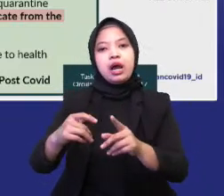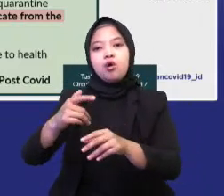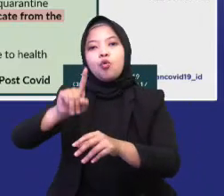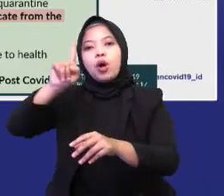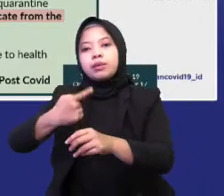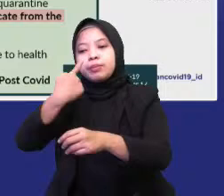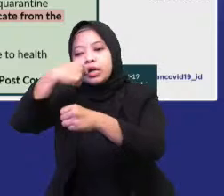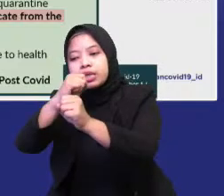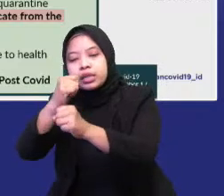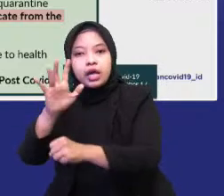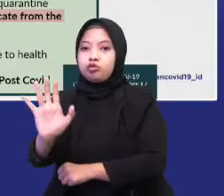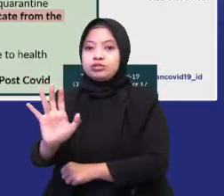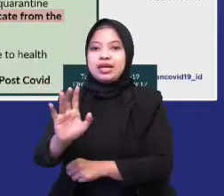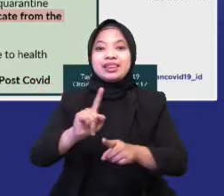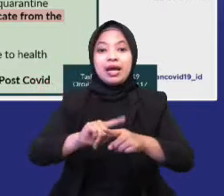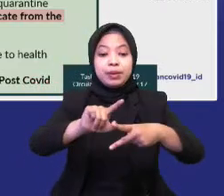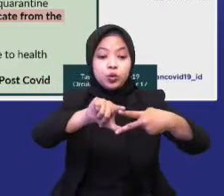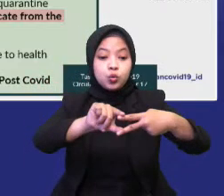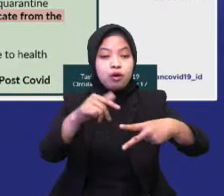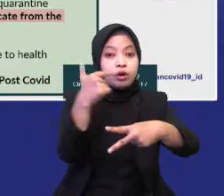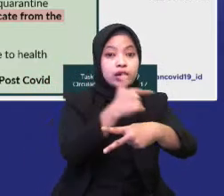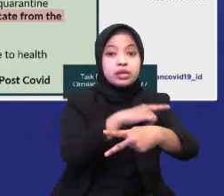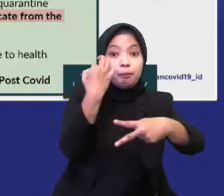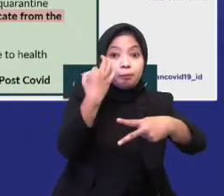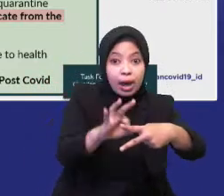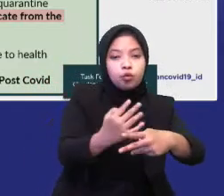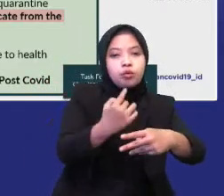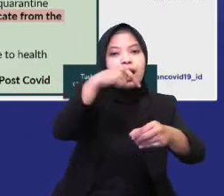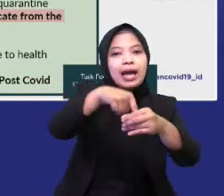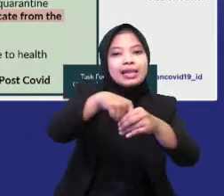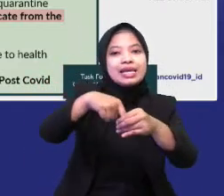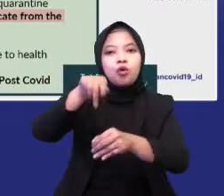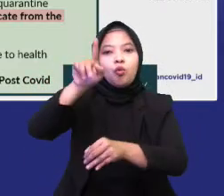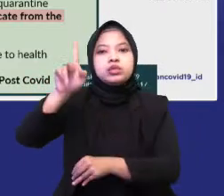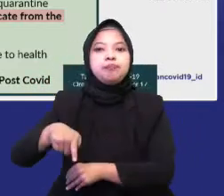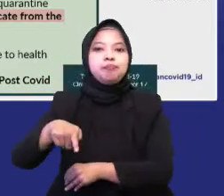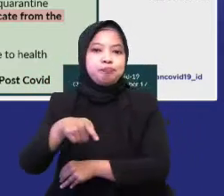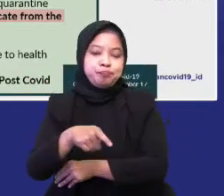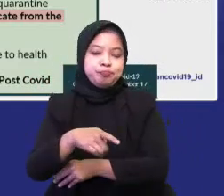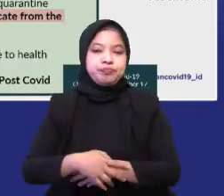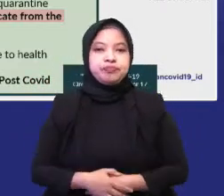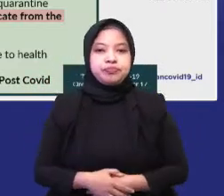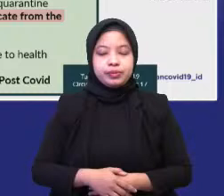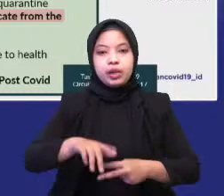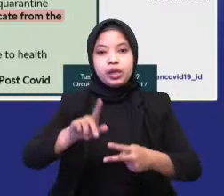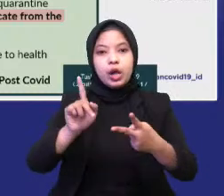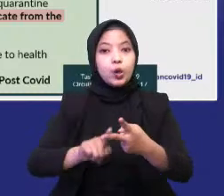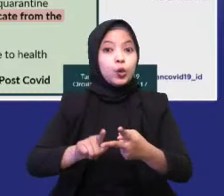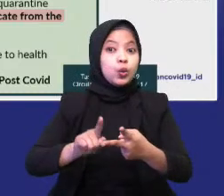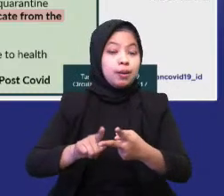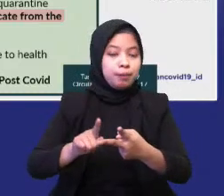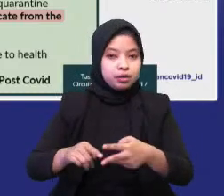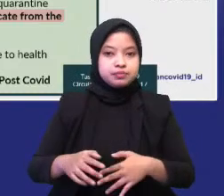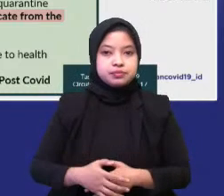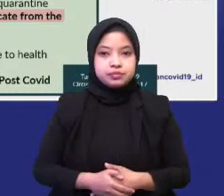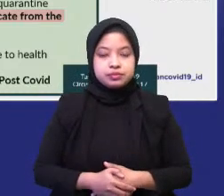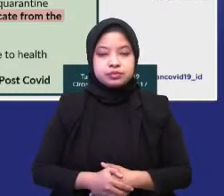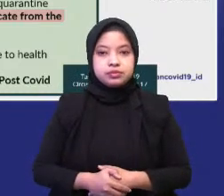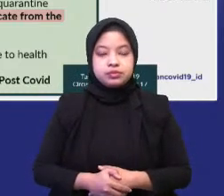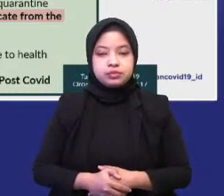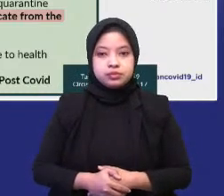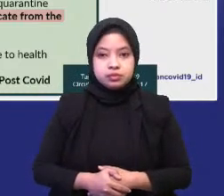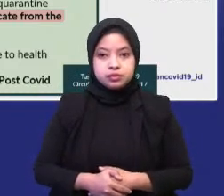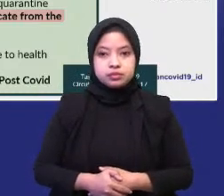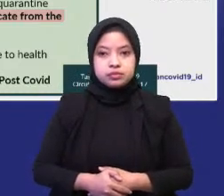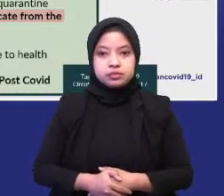booster shot, negative test result will be mandatory. Second, people who have been vaccinated